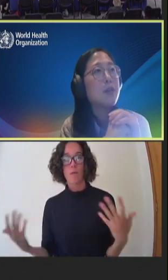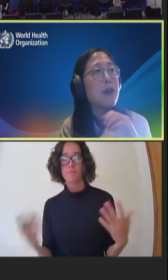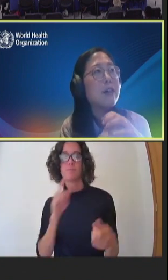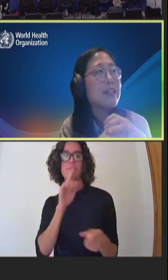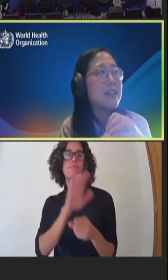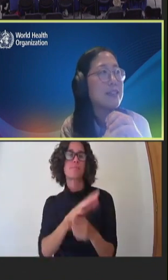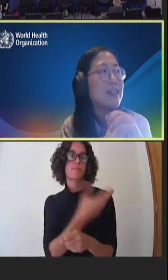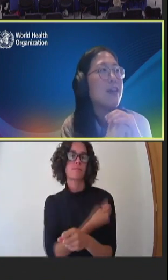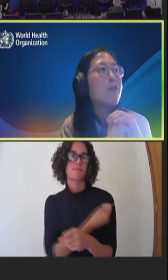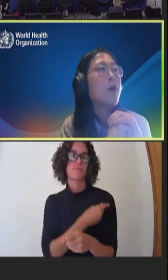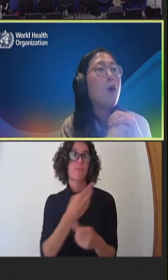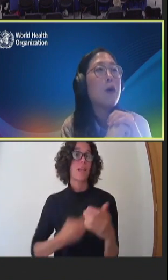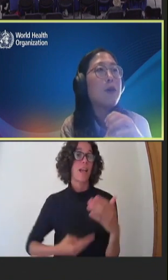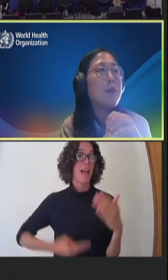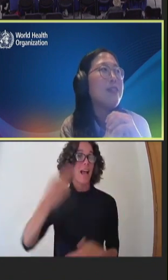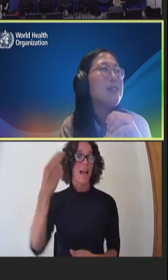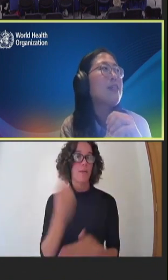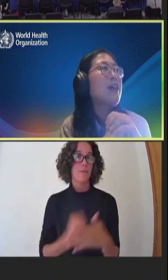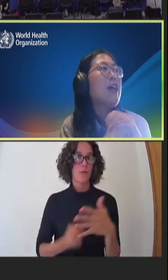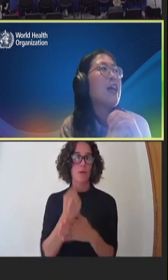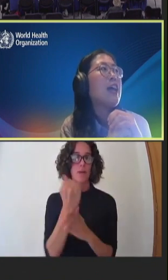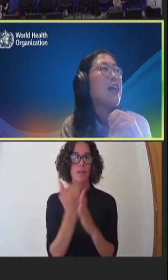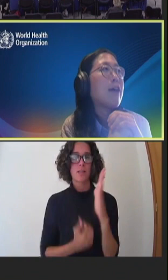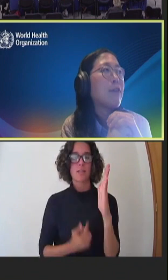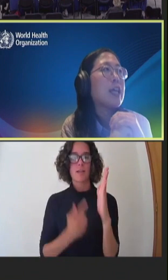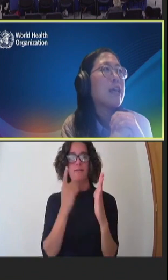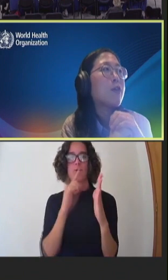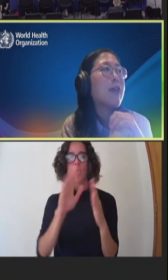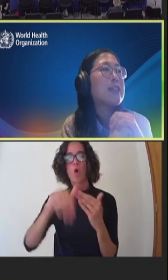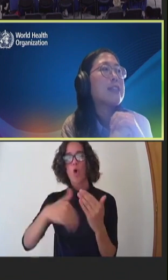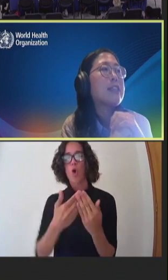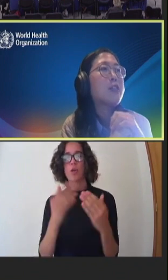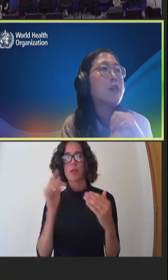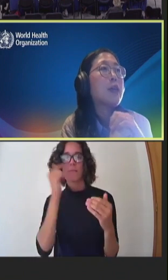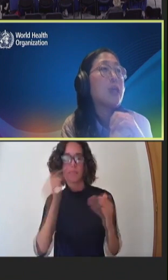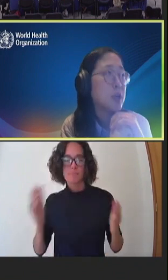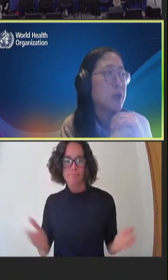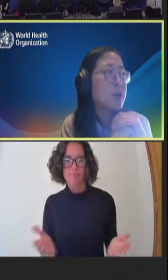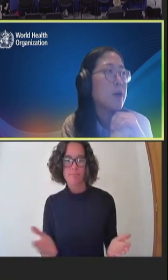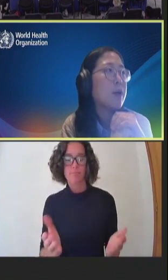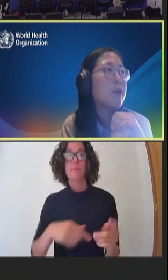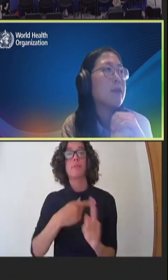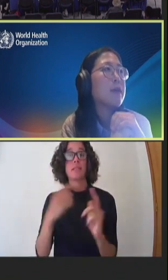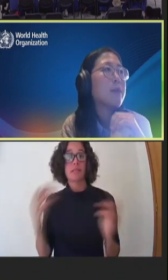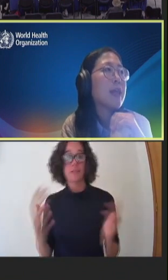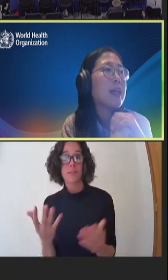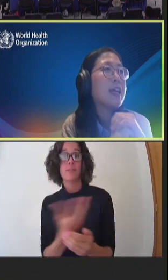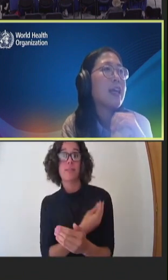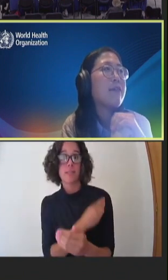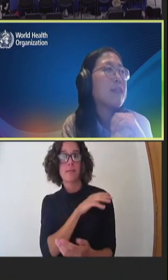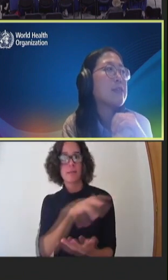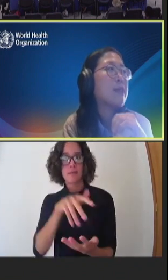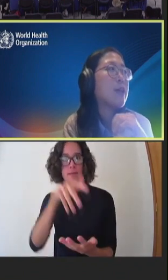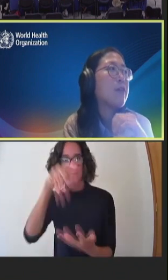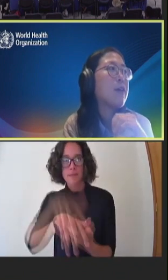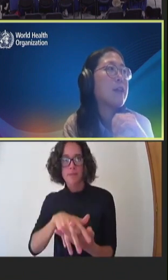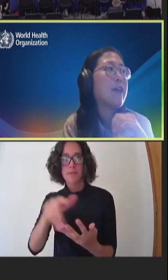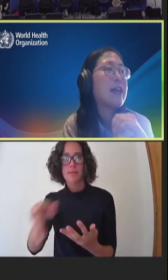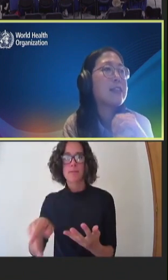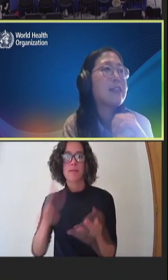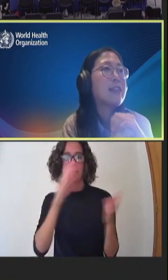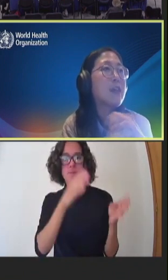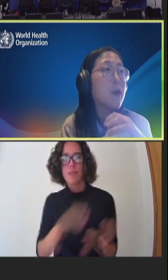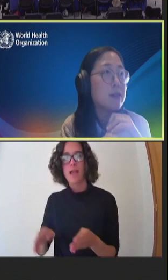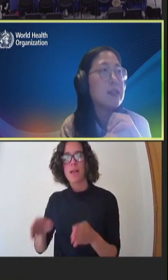high on the priority list for all governments, and advocating for vaccines to be an integral part of the planning and investment of